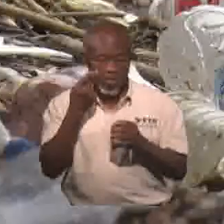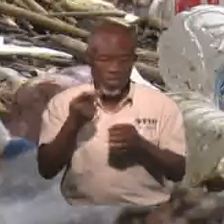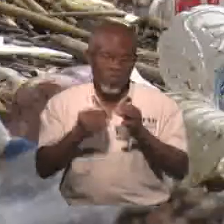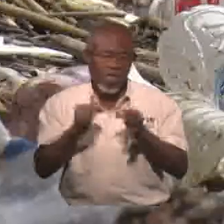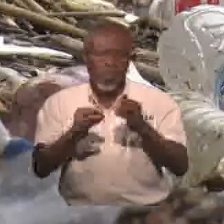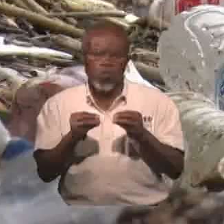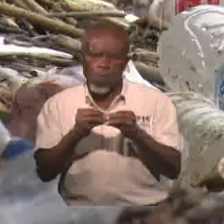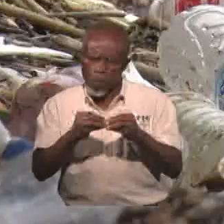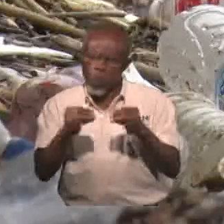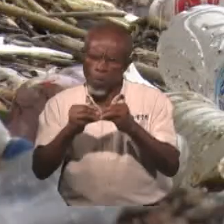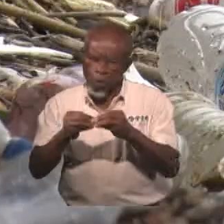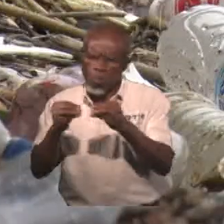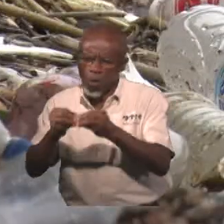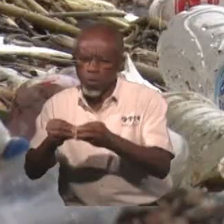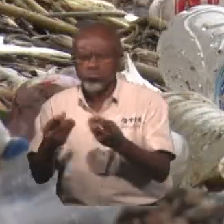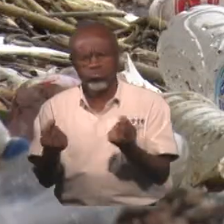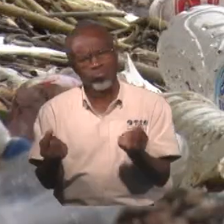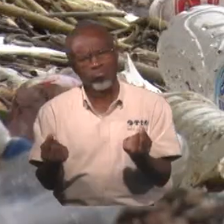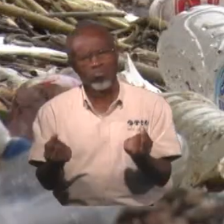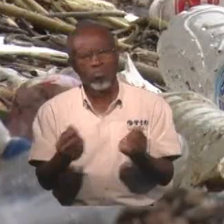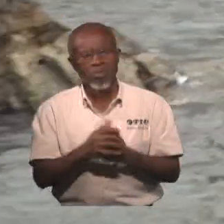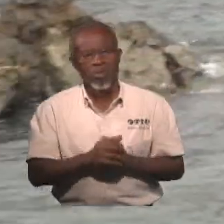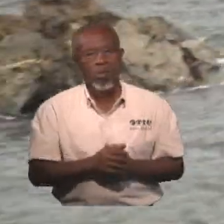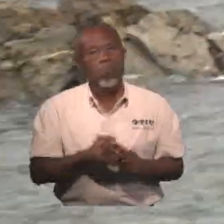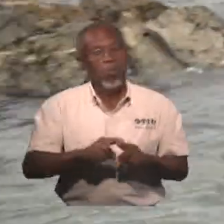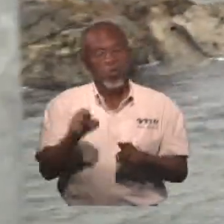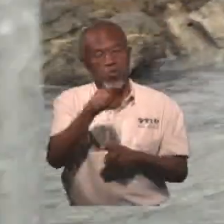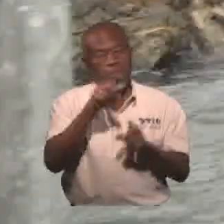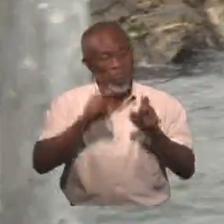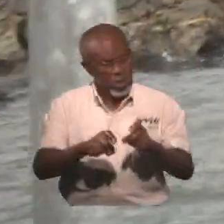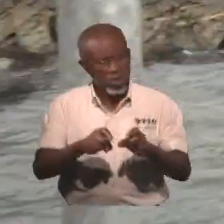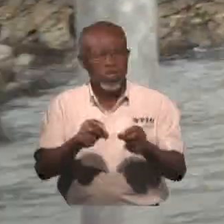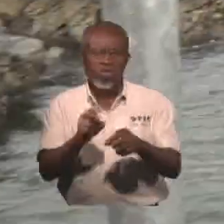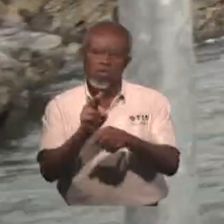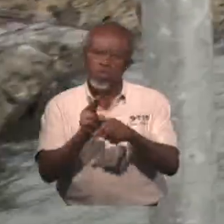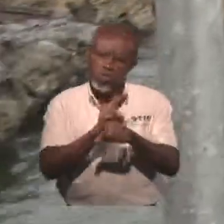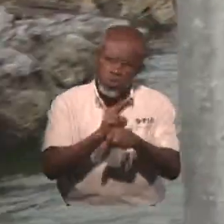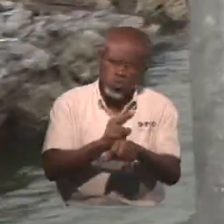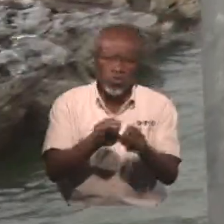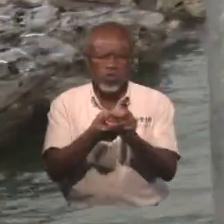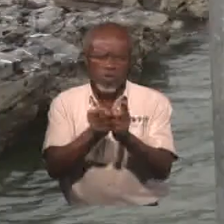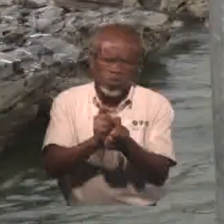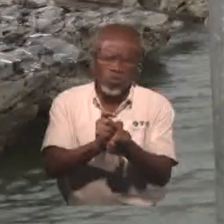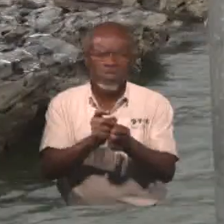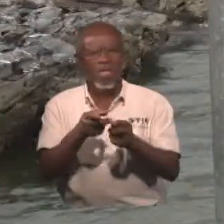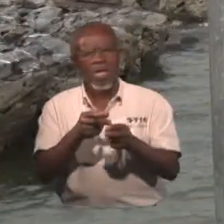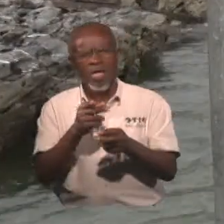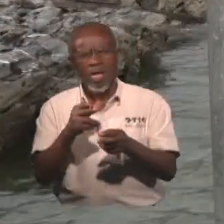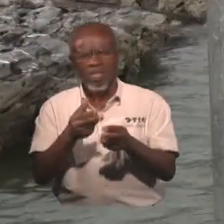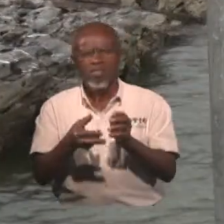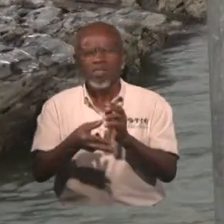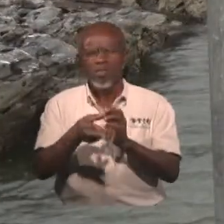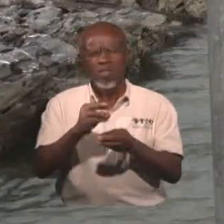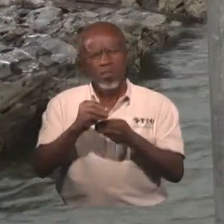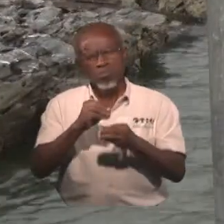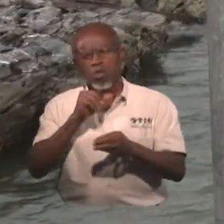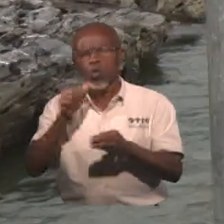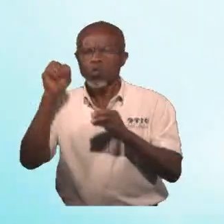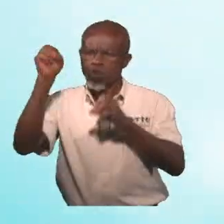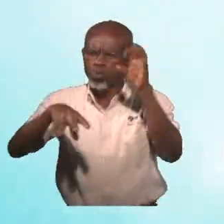aware. Reduce, reuse, and recycle to ensure that you're part of the solution and not part of the